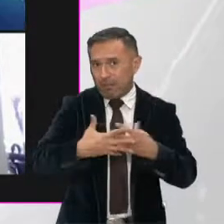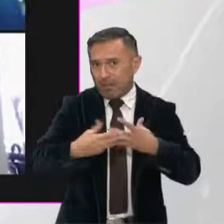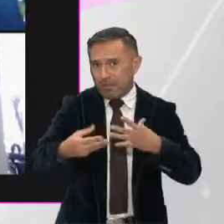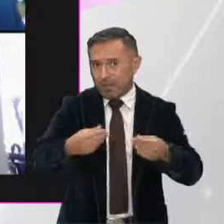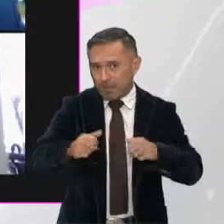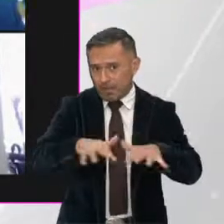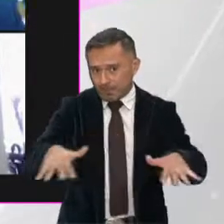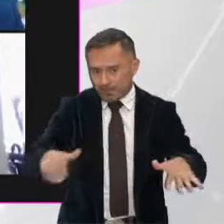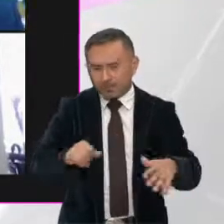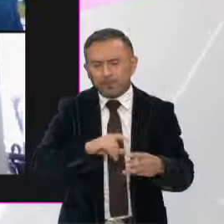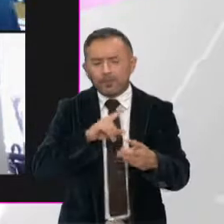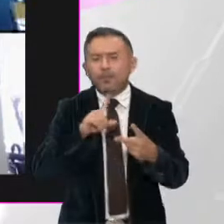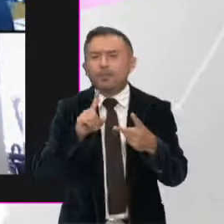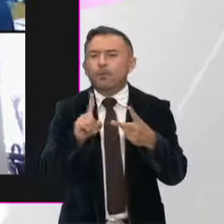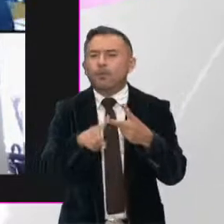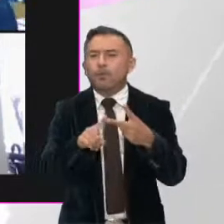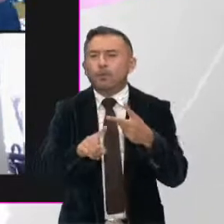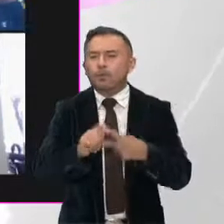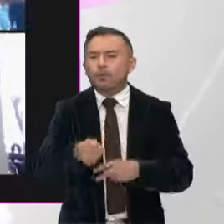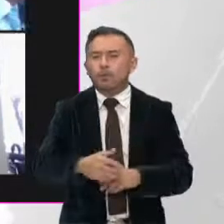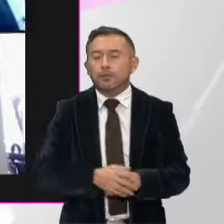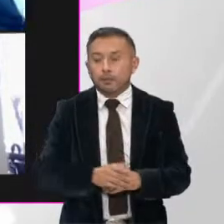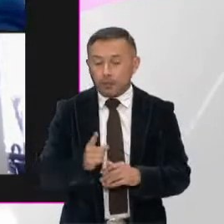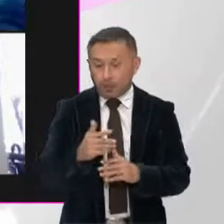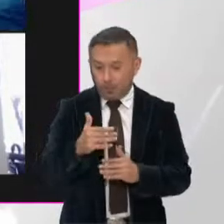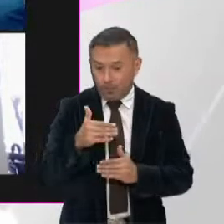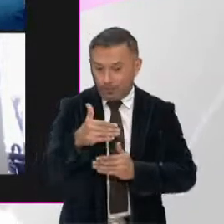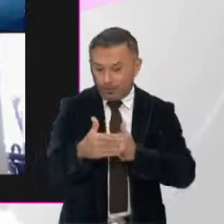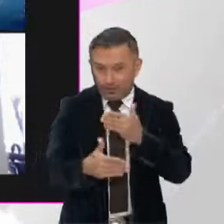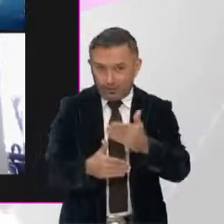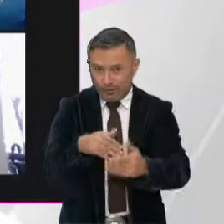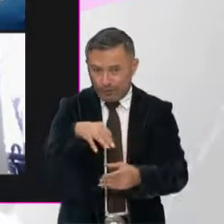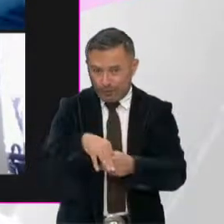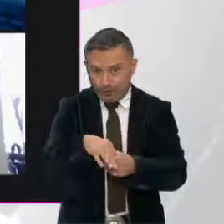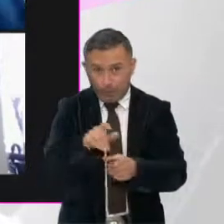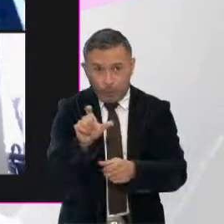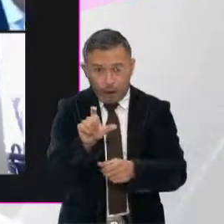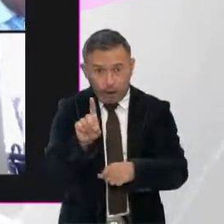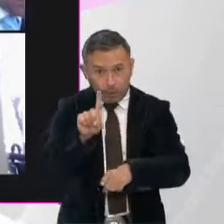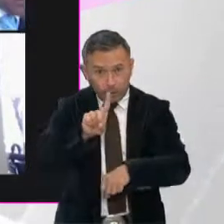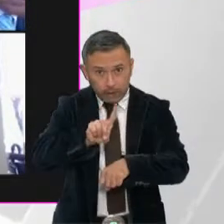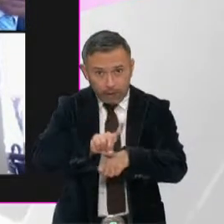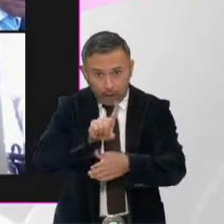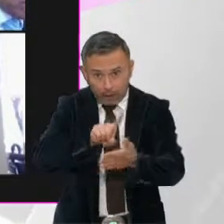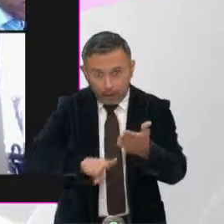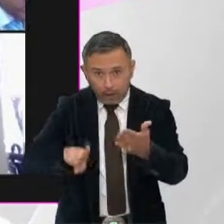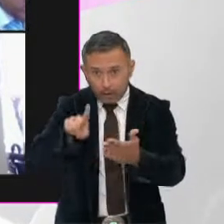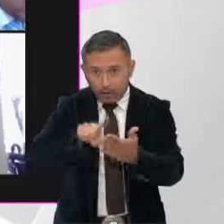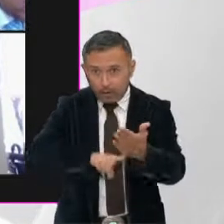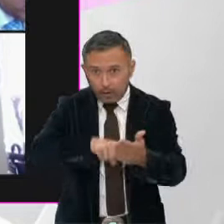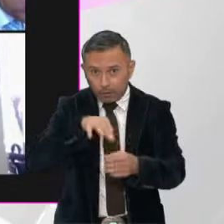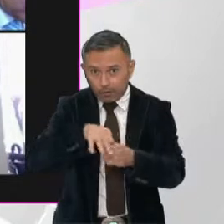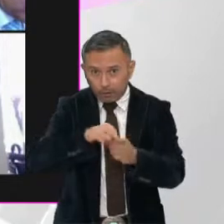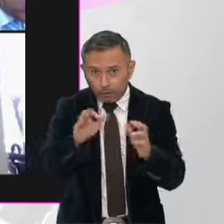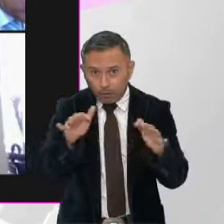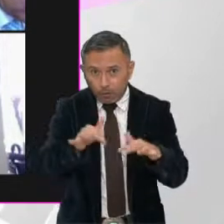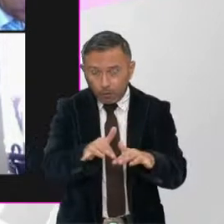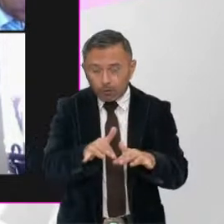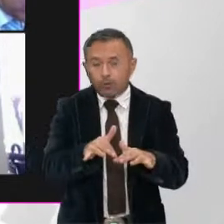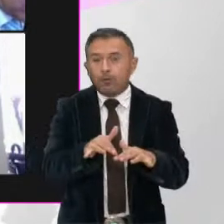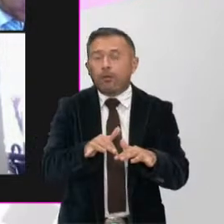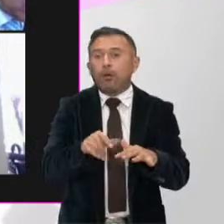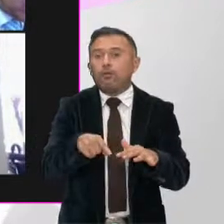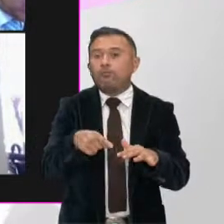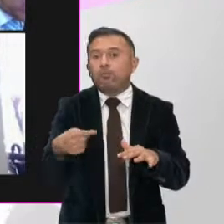the pandemic. In the second place, the electoral process or the